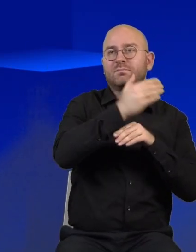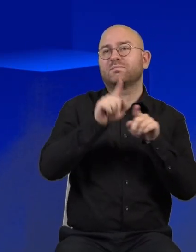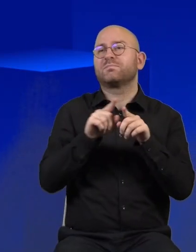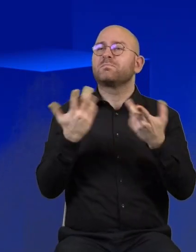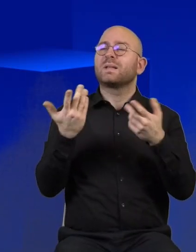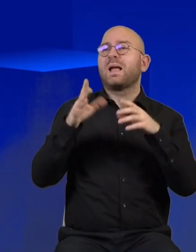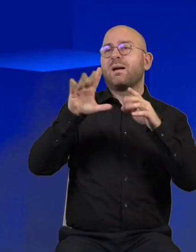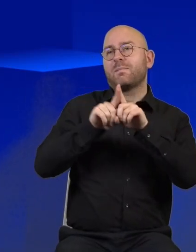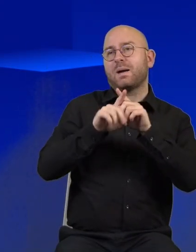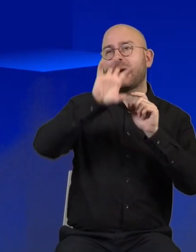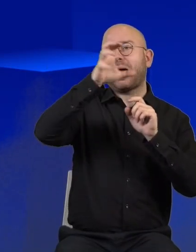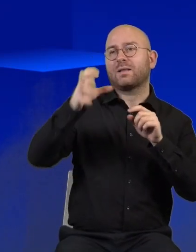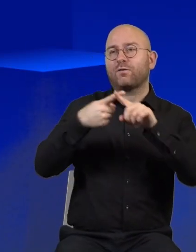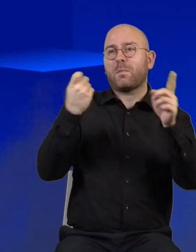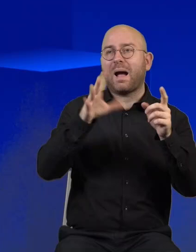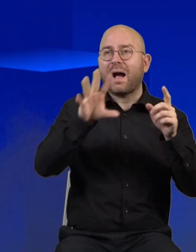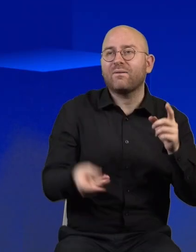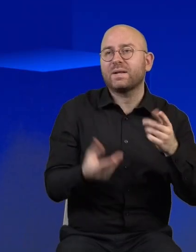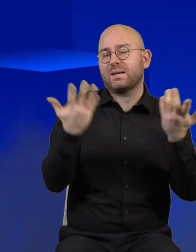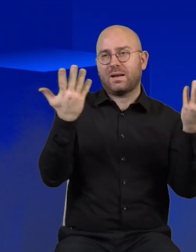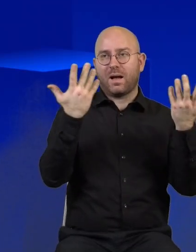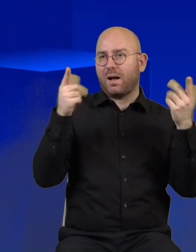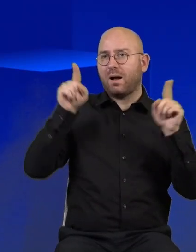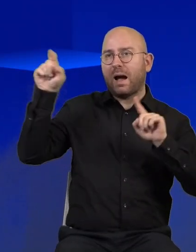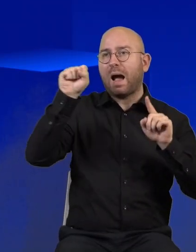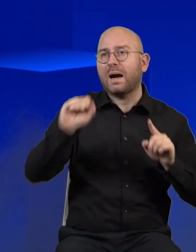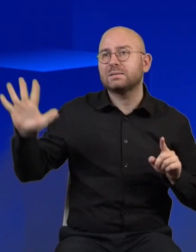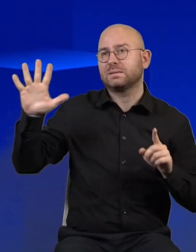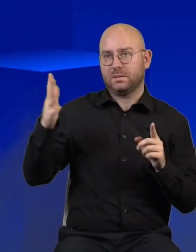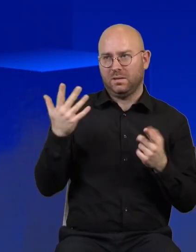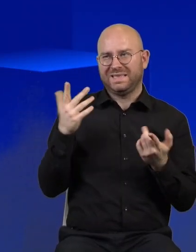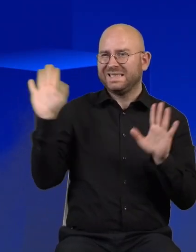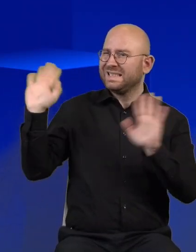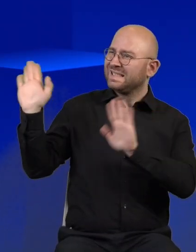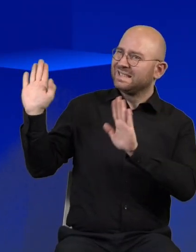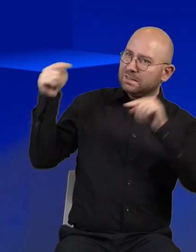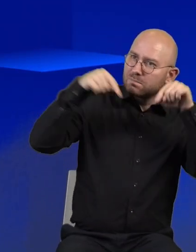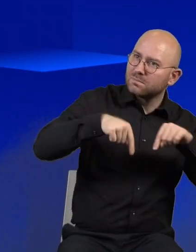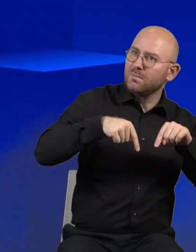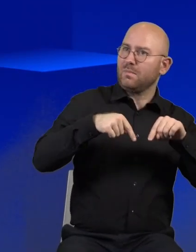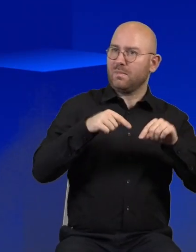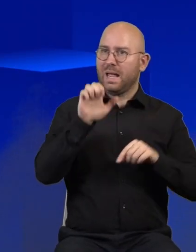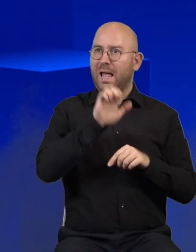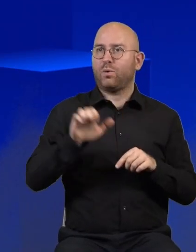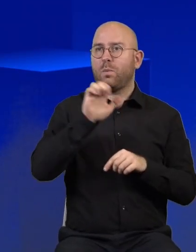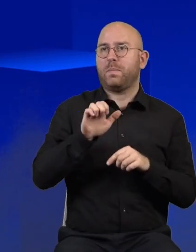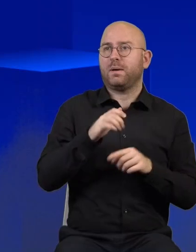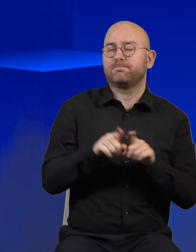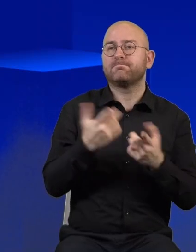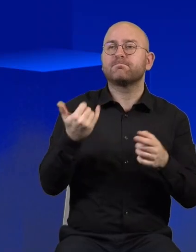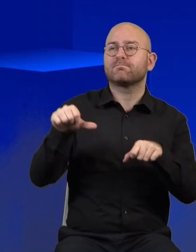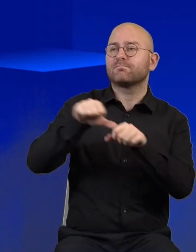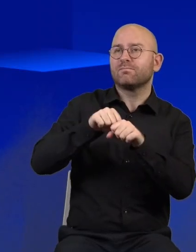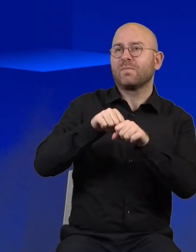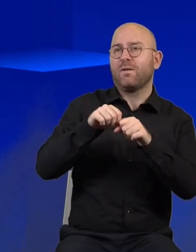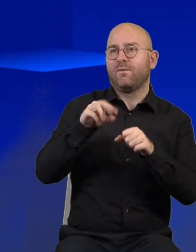cohesion reports points out, such hydrogen refueling points are only concentrated in